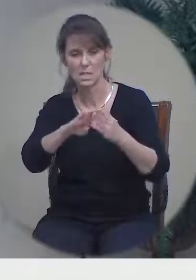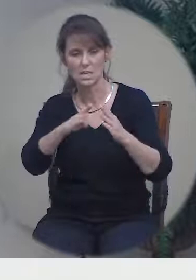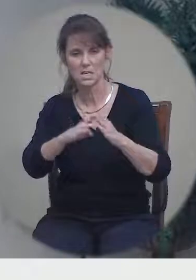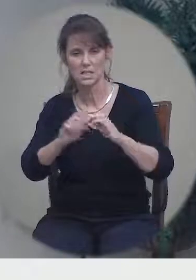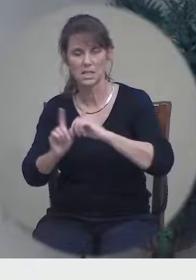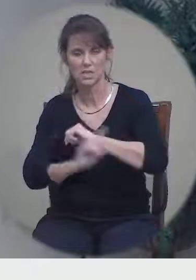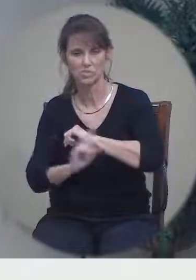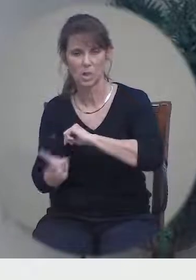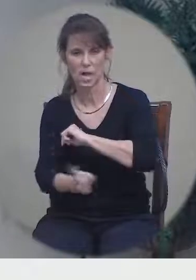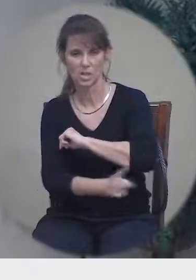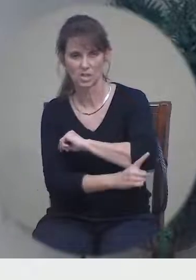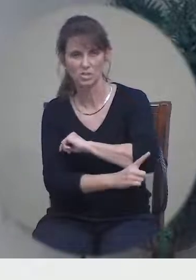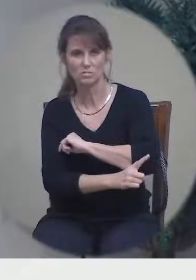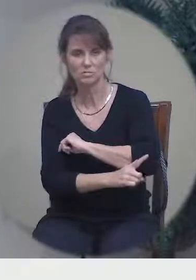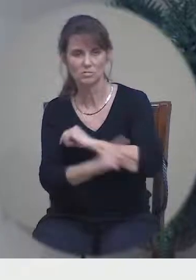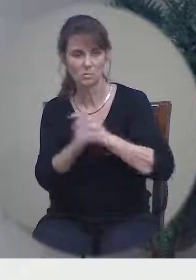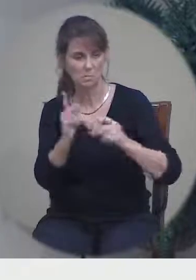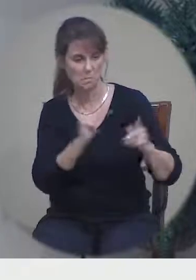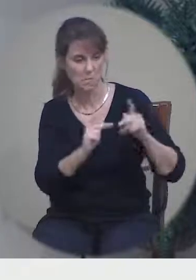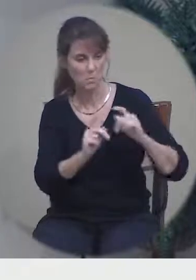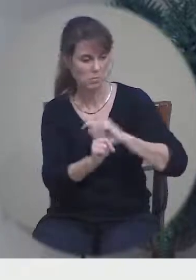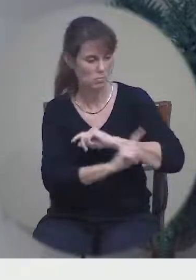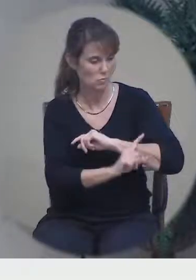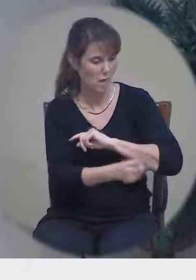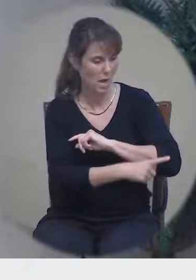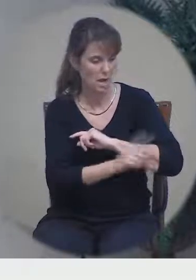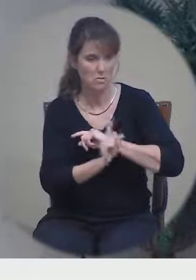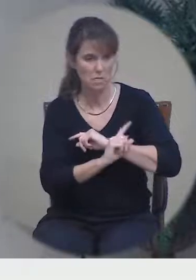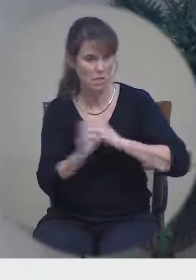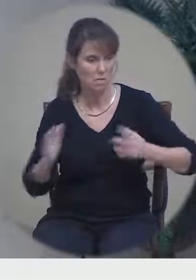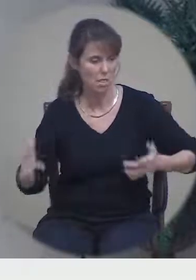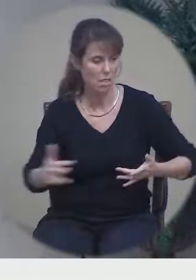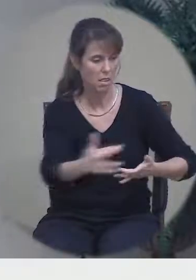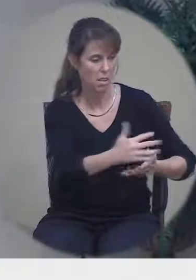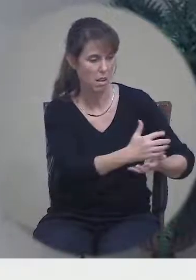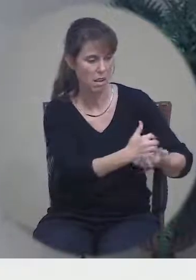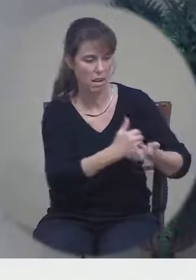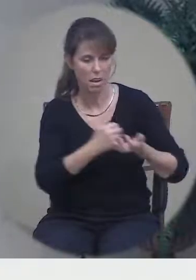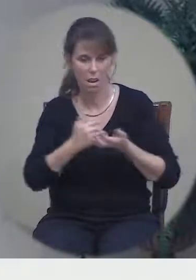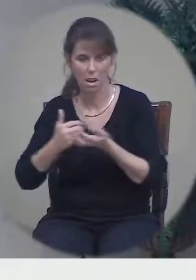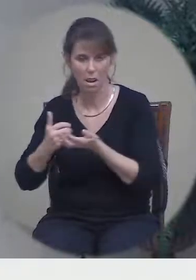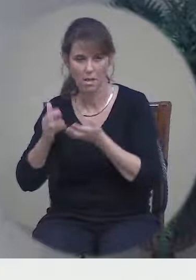would take their garbage from the city outside the gates and burn it.